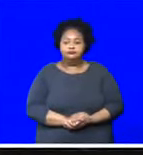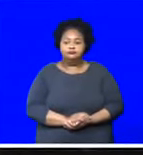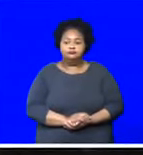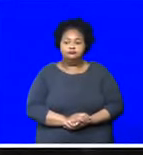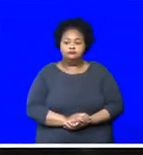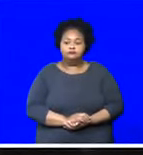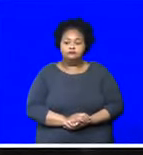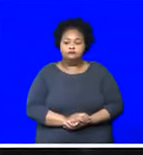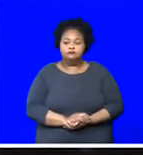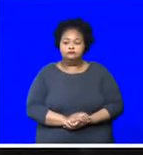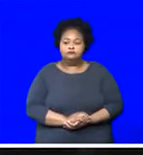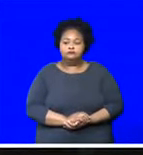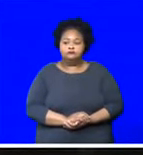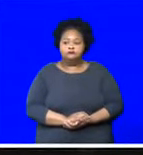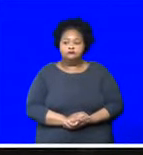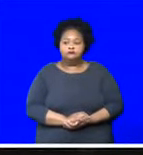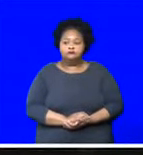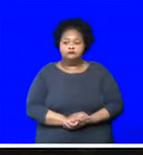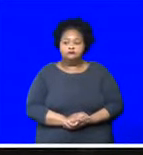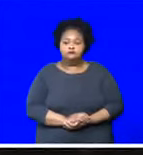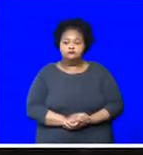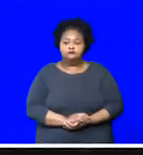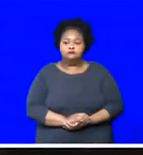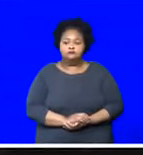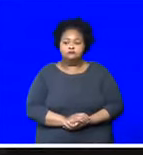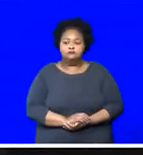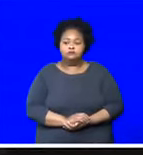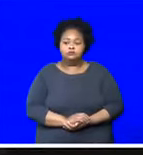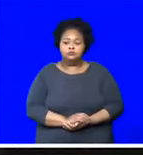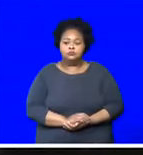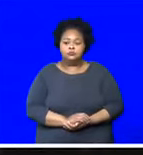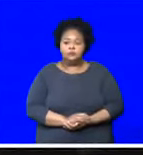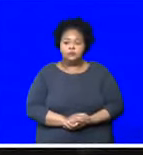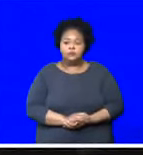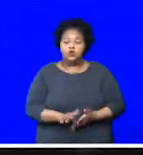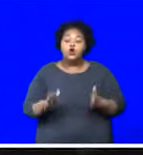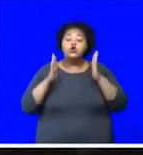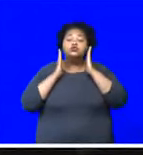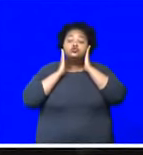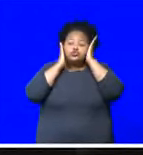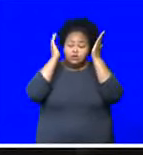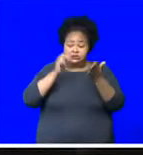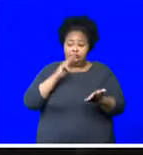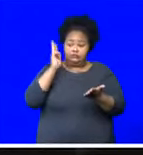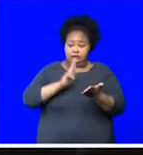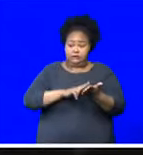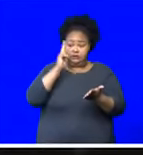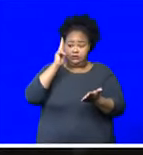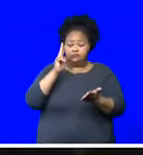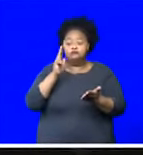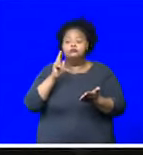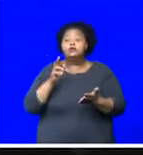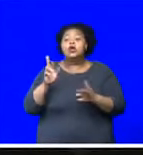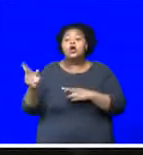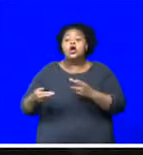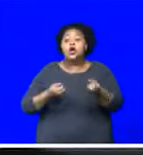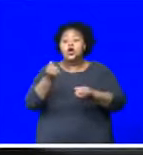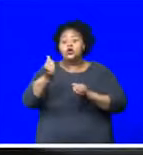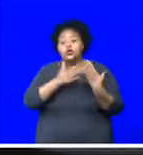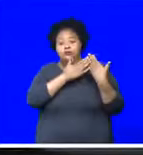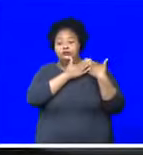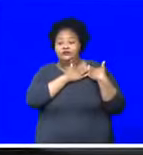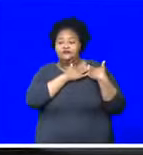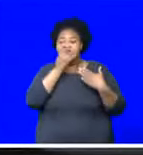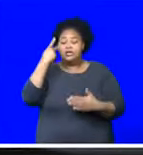To lay a foundation to this, the country ratified the African Road Safety Charter, whose